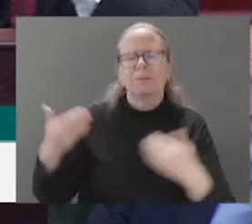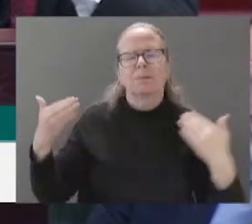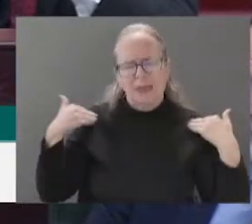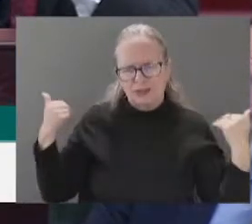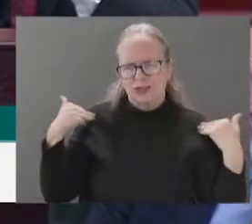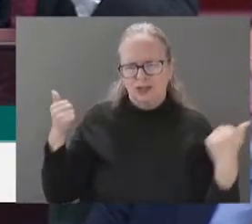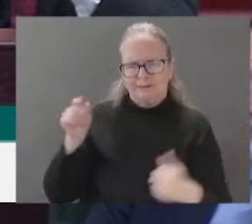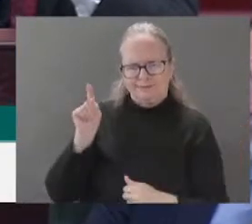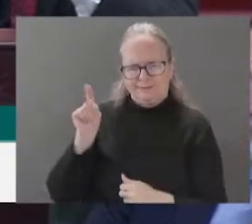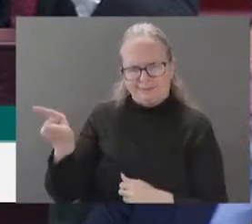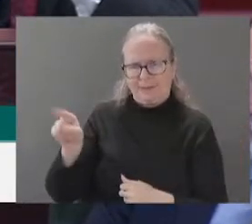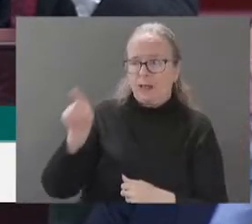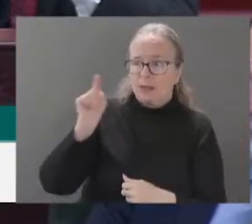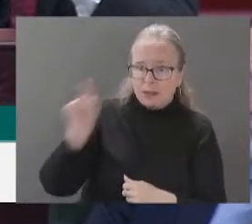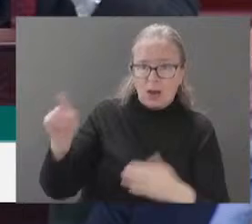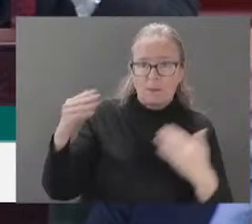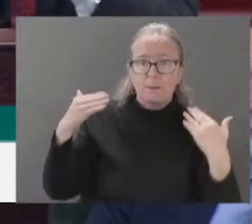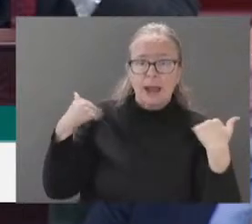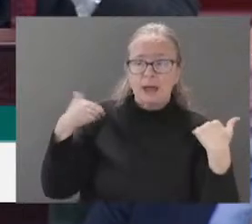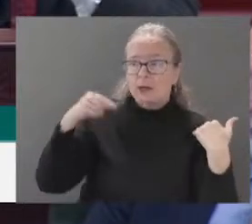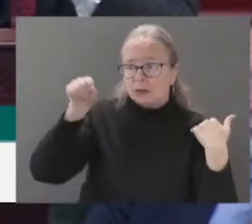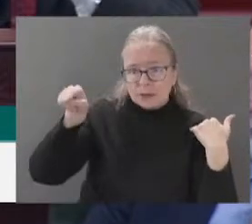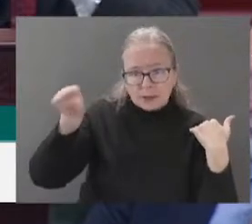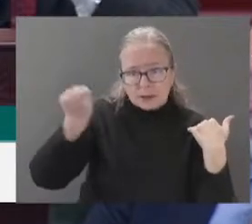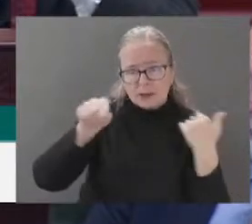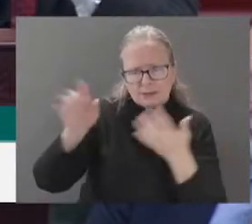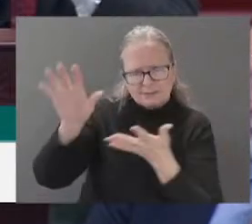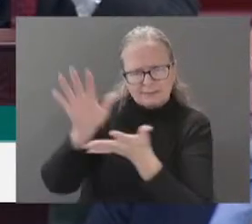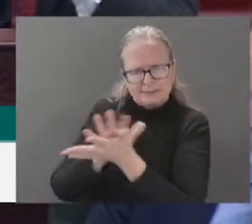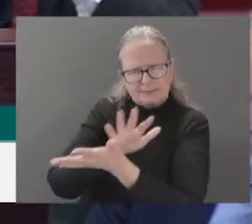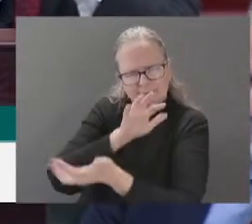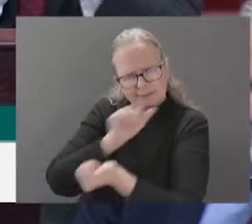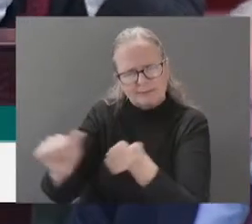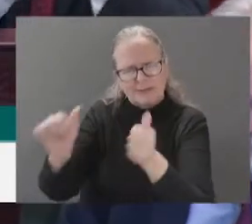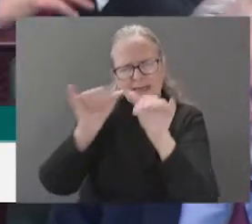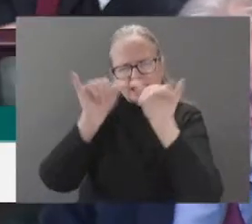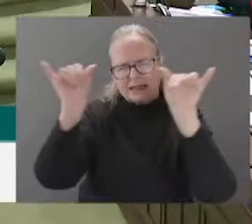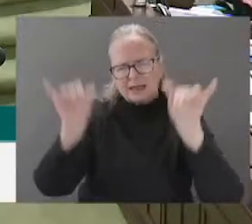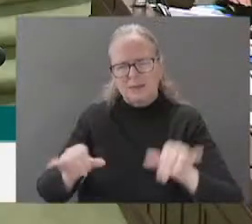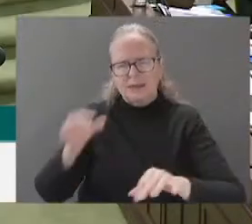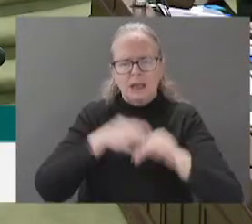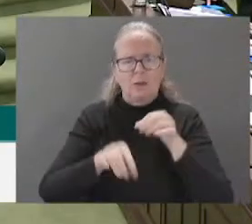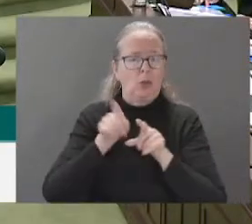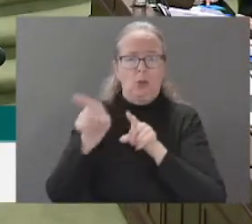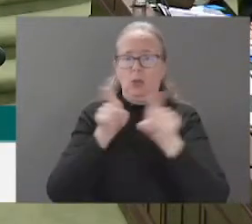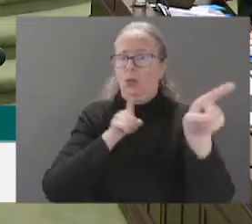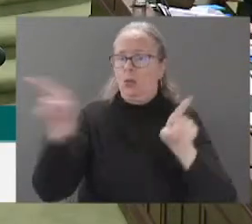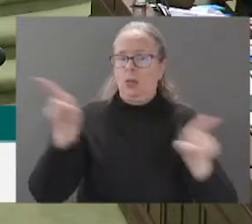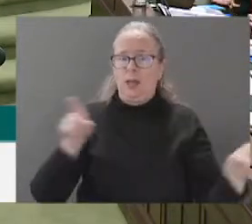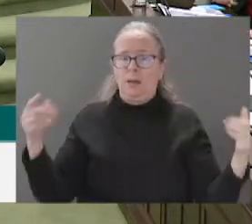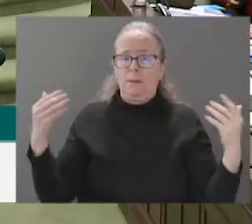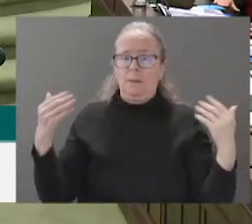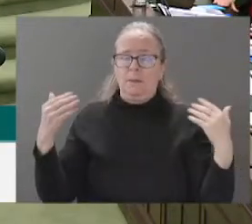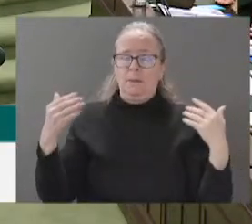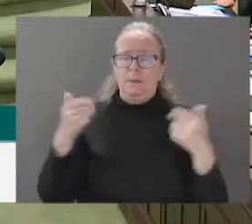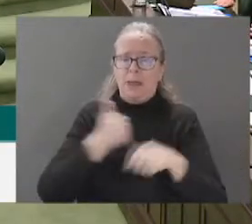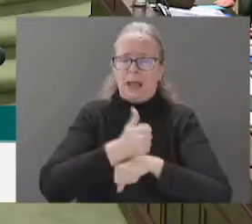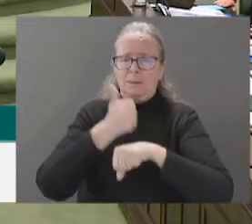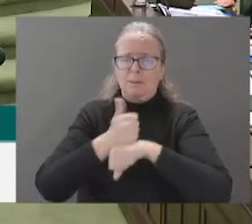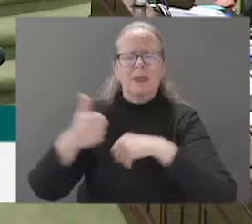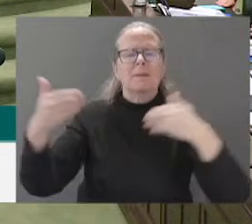will this Minister stop hunting for someone to blame and finally just take responsibility The Honorable the minister of seniors community and Social